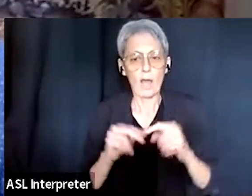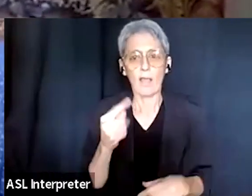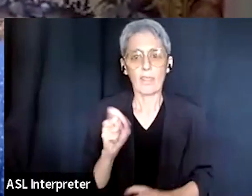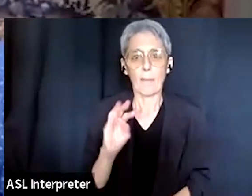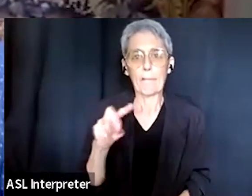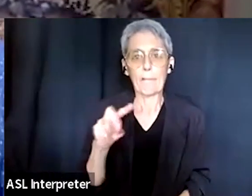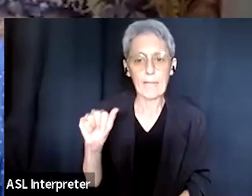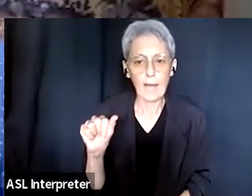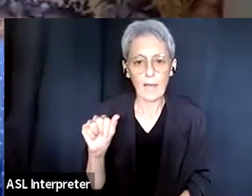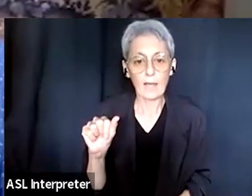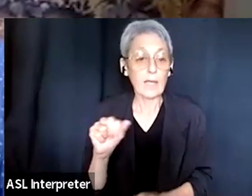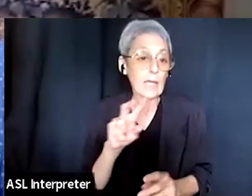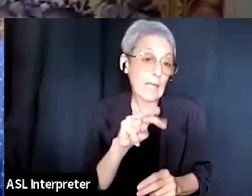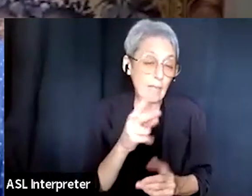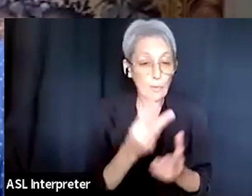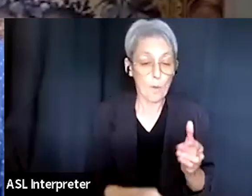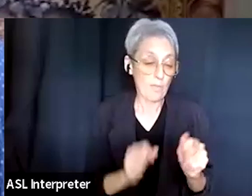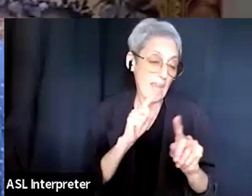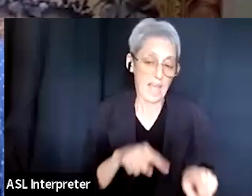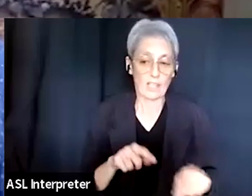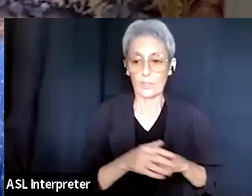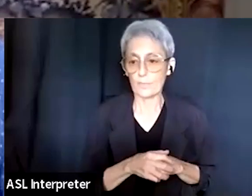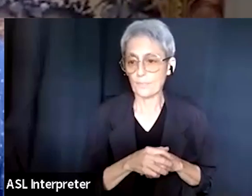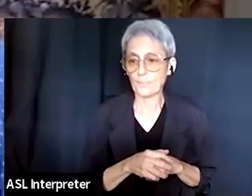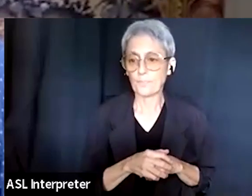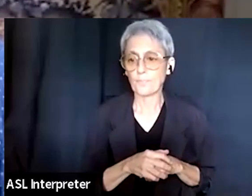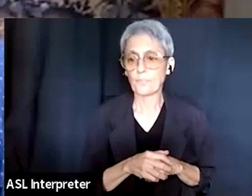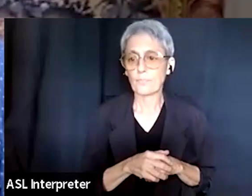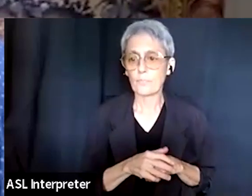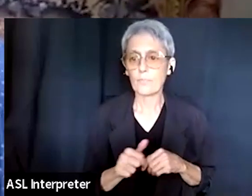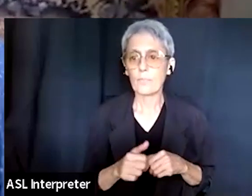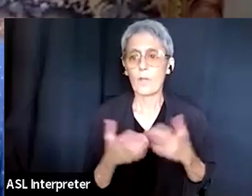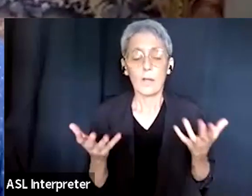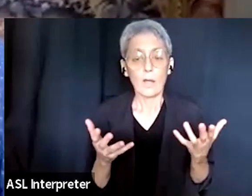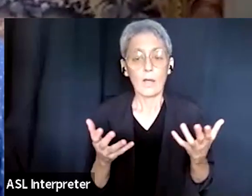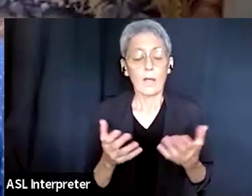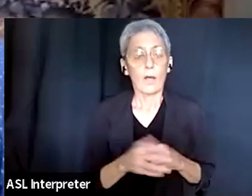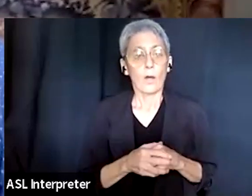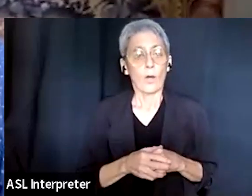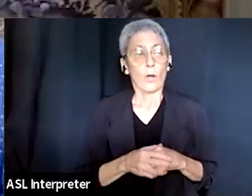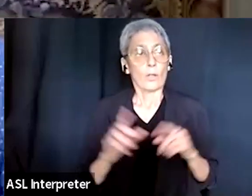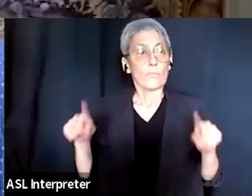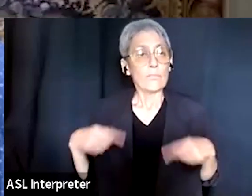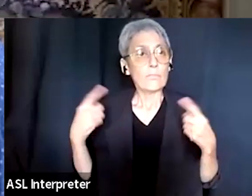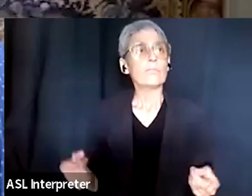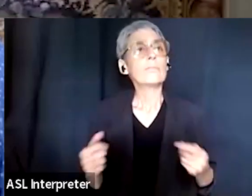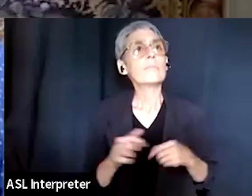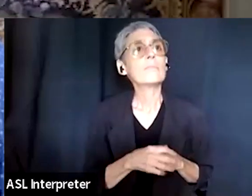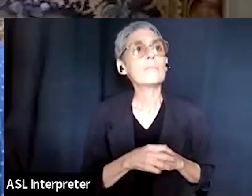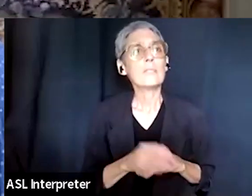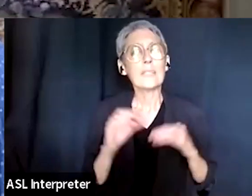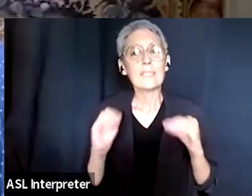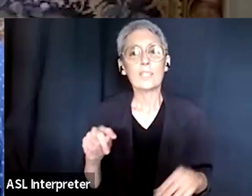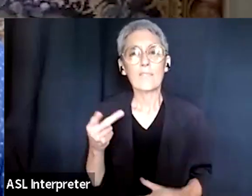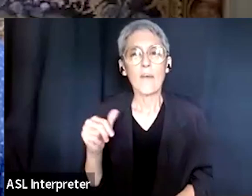both of you can take it on. And that is that a lot of what has happened around the teaching of phonics or the